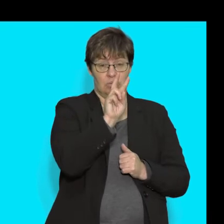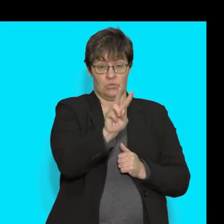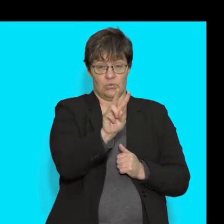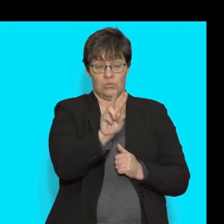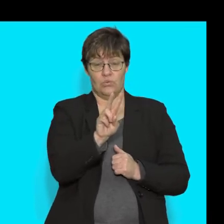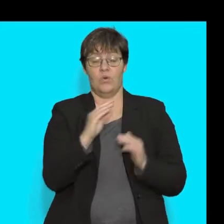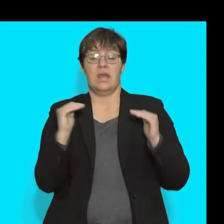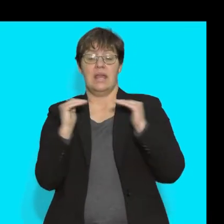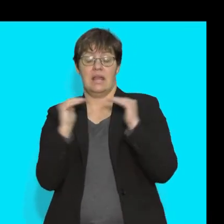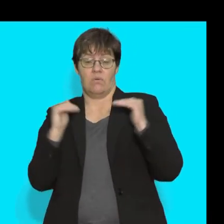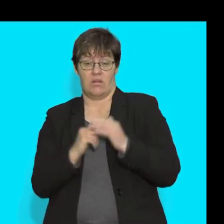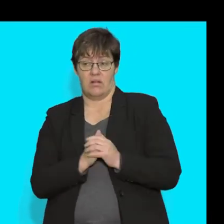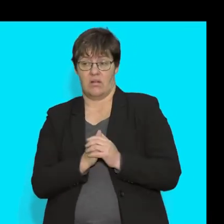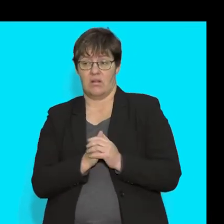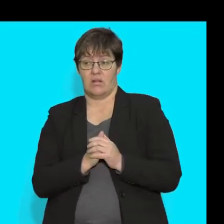is equals to